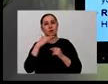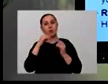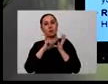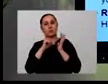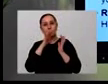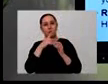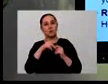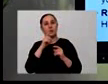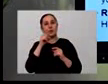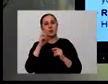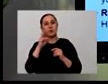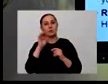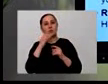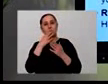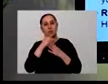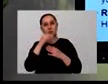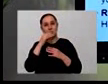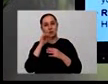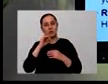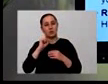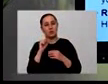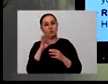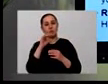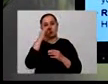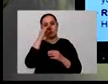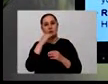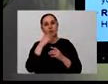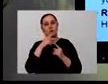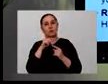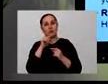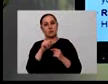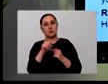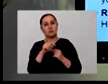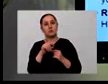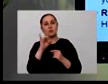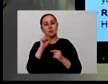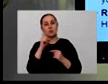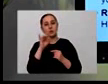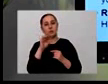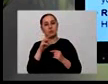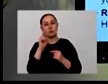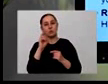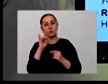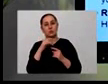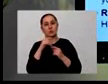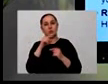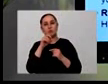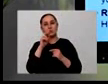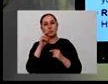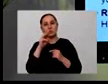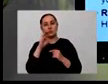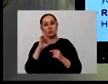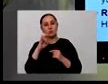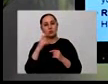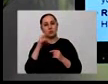xonning inog'i, so'ngra otalig'i 50-60 yoshlarda. Rahim qo'rchi, so'ngra to'qsoba,